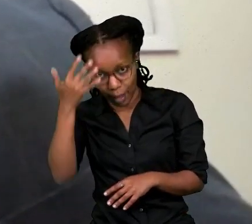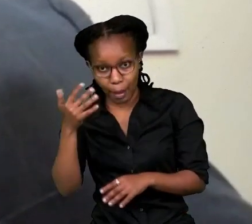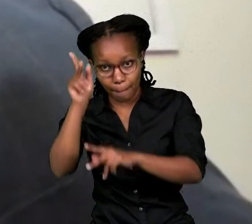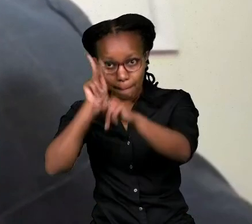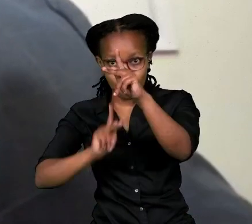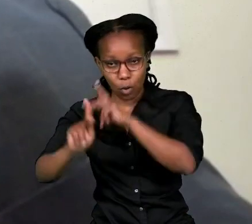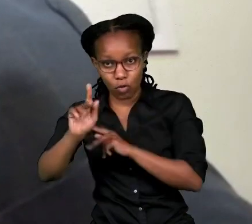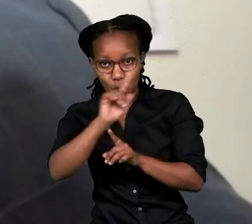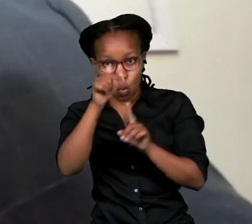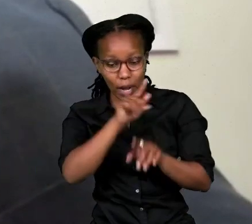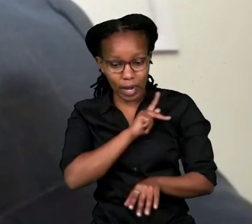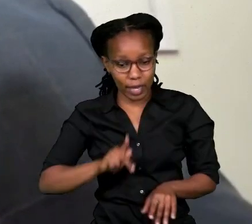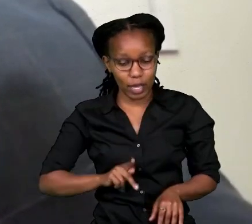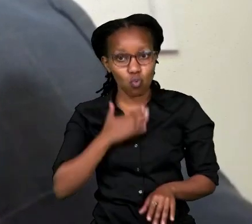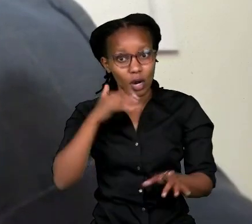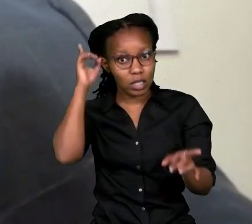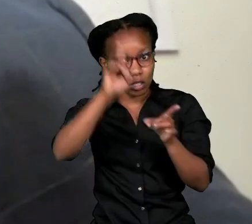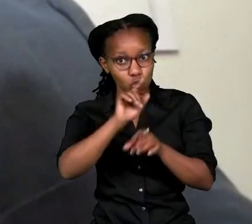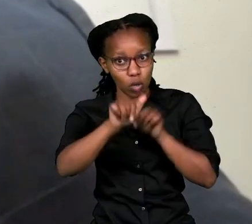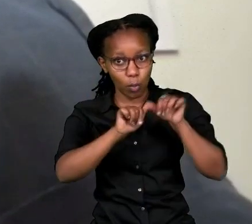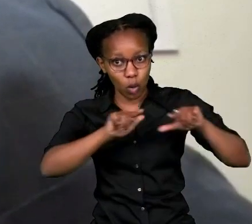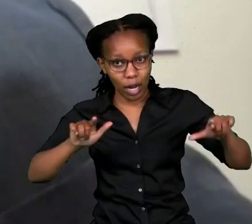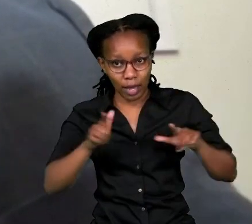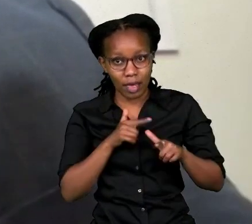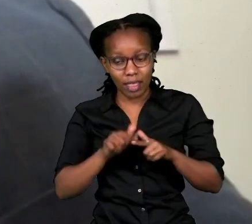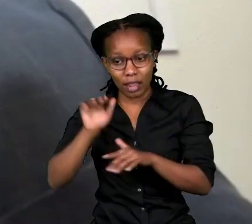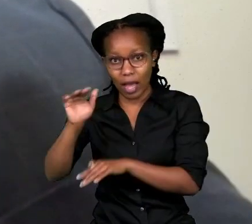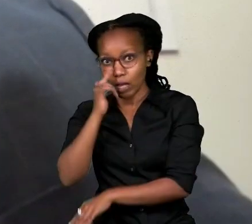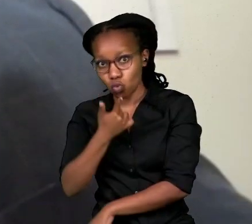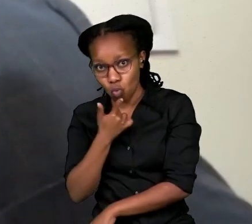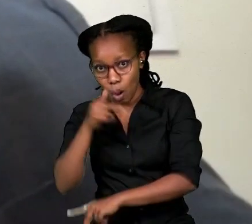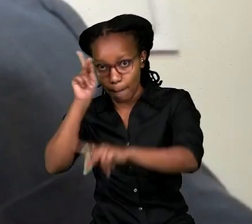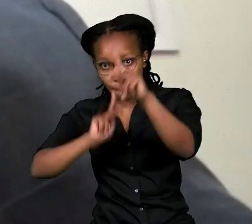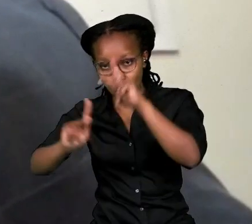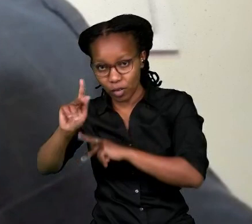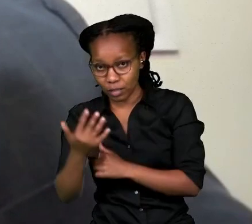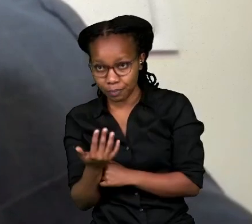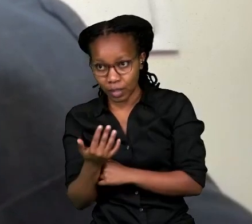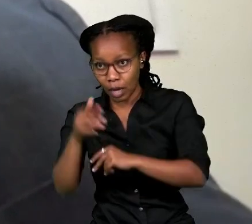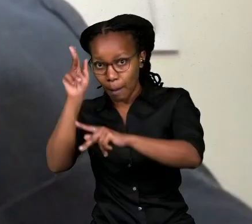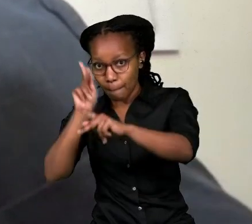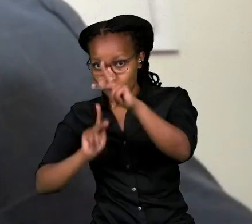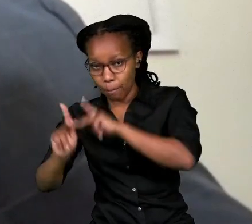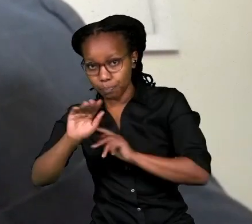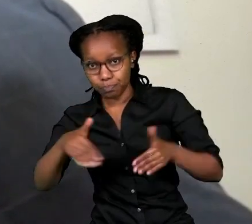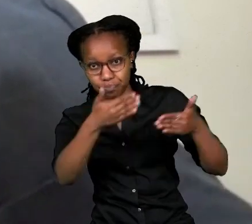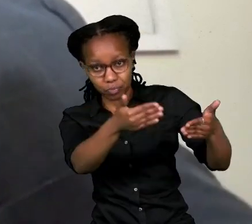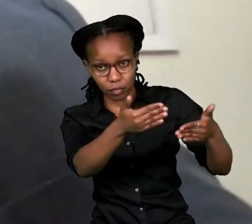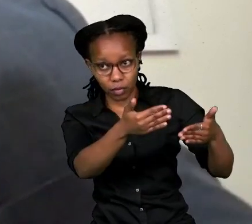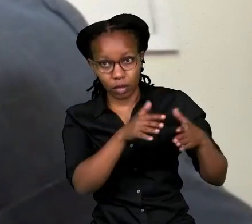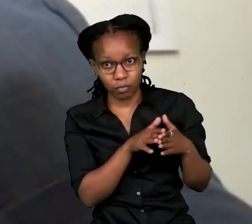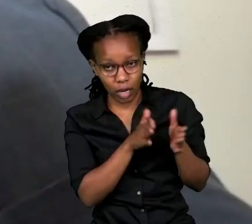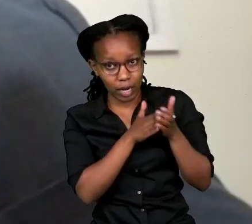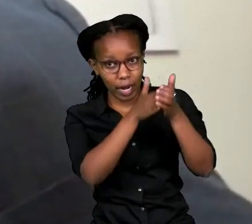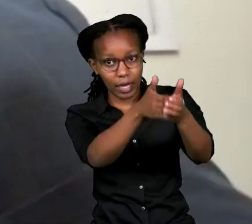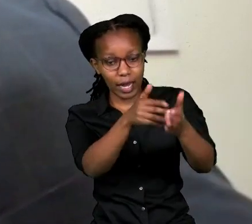decision concerning the land, they consulted prophets. So prophets gave direction. They